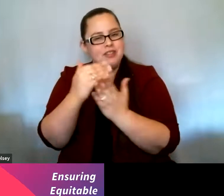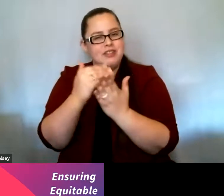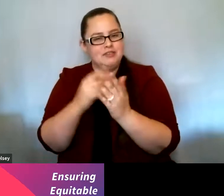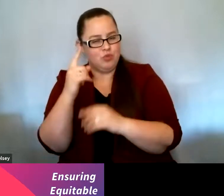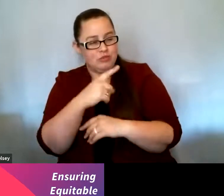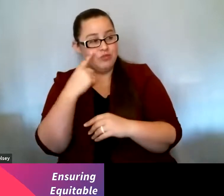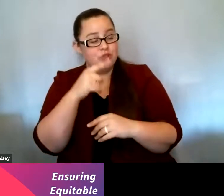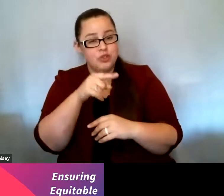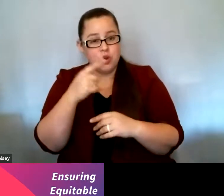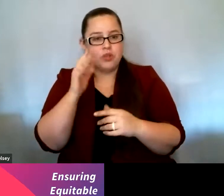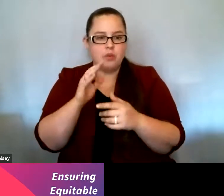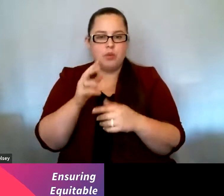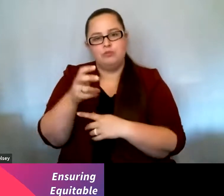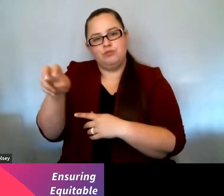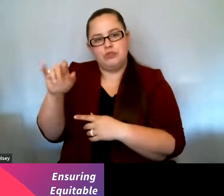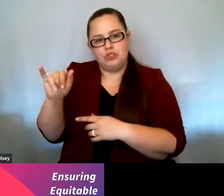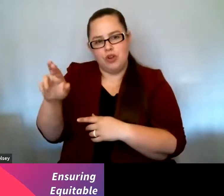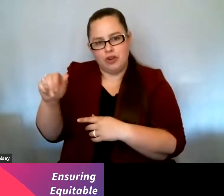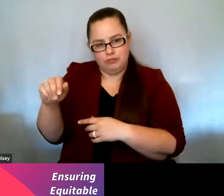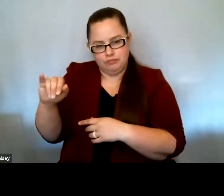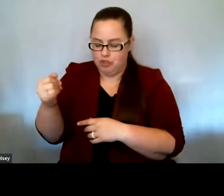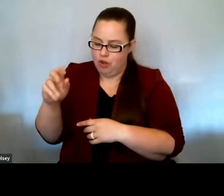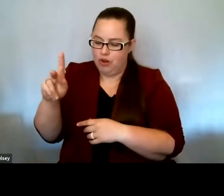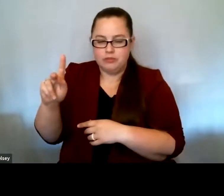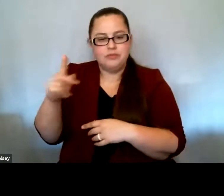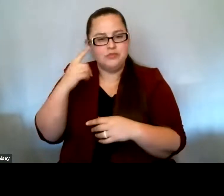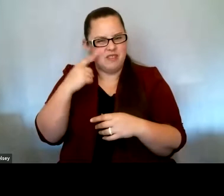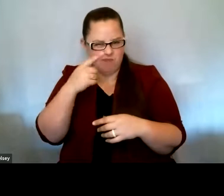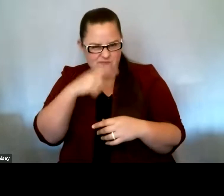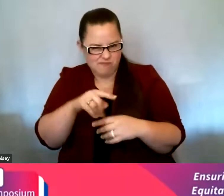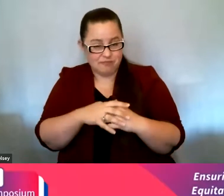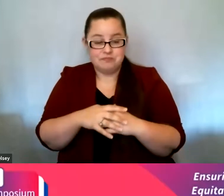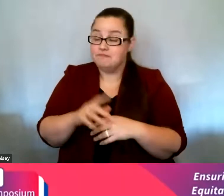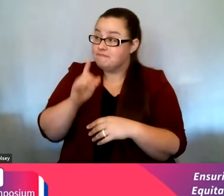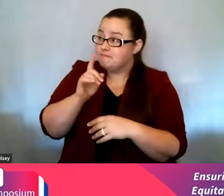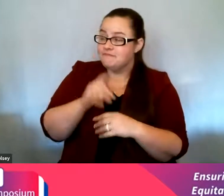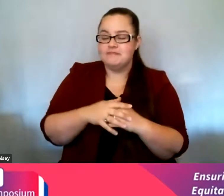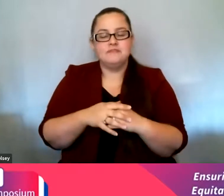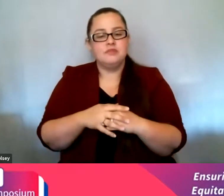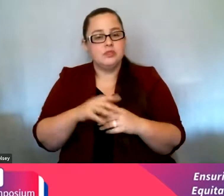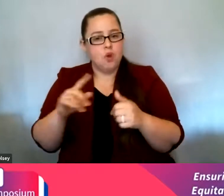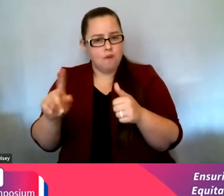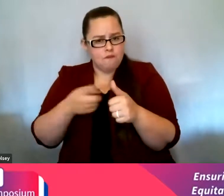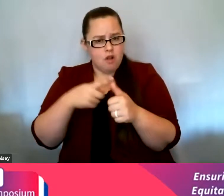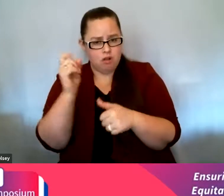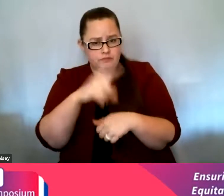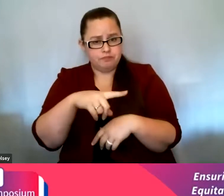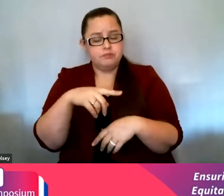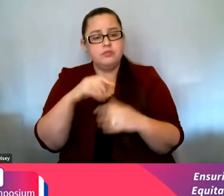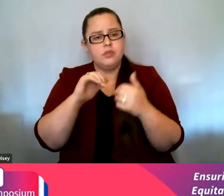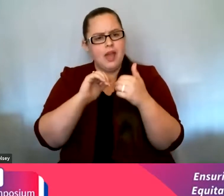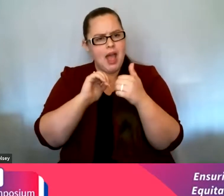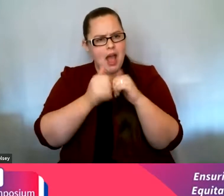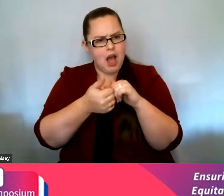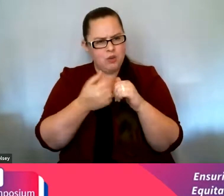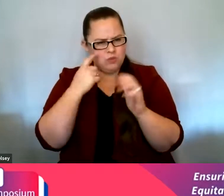can continue, if you don't mind. Our first question is, how do you see initiatives like competency-based